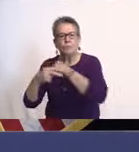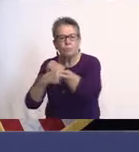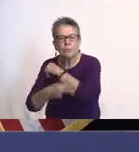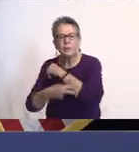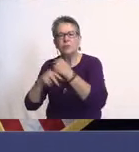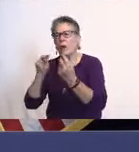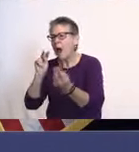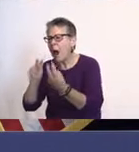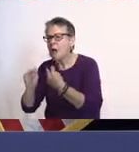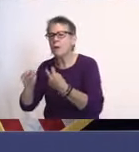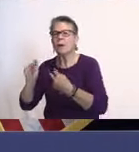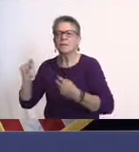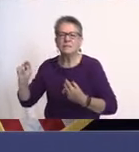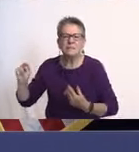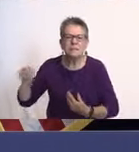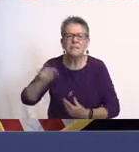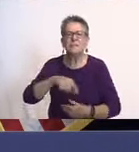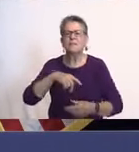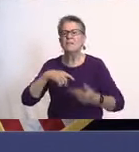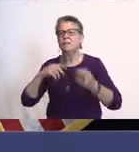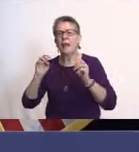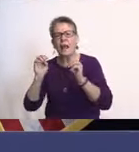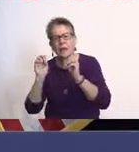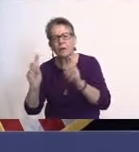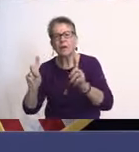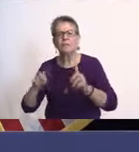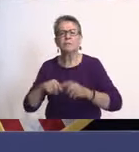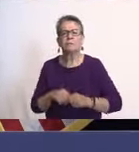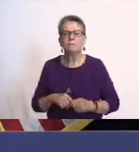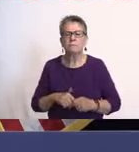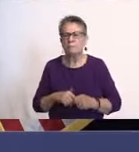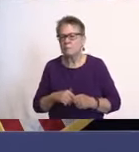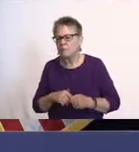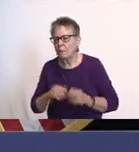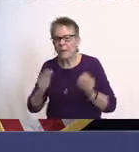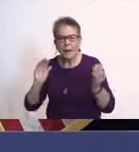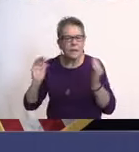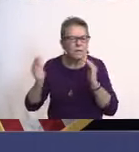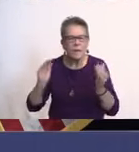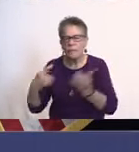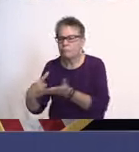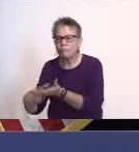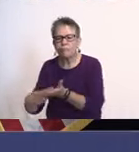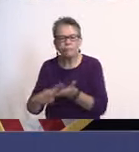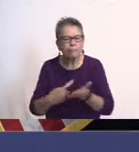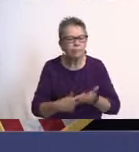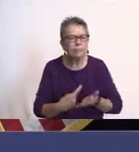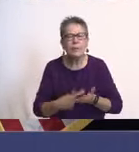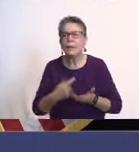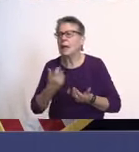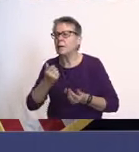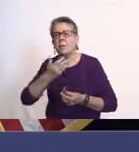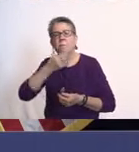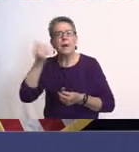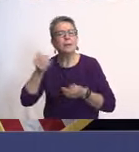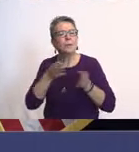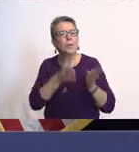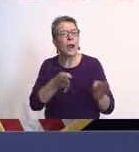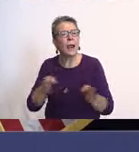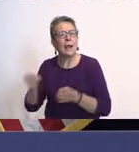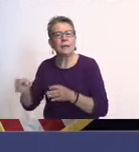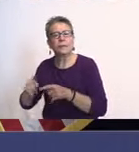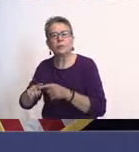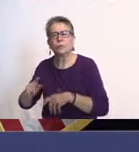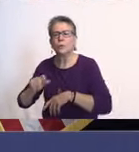good comparing of best practices among governors, and then we had a very good couple of interactions with the president, including a working